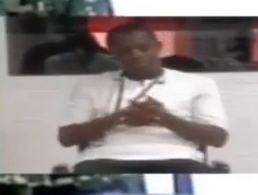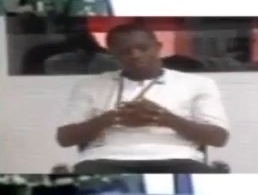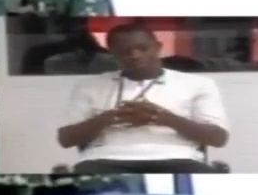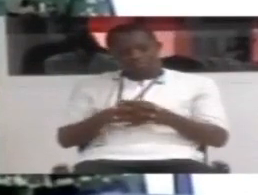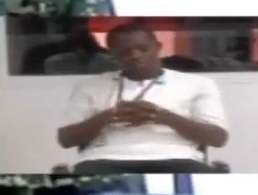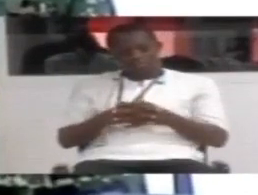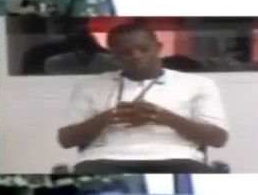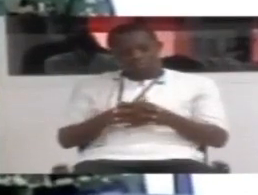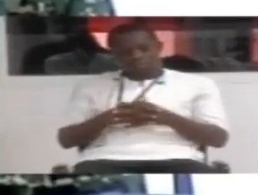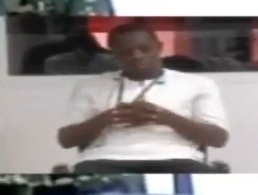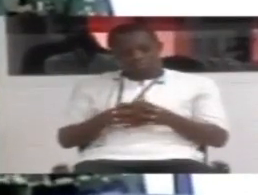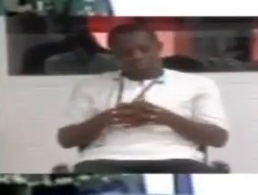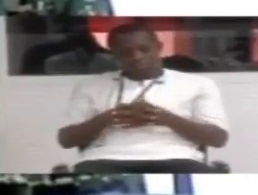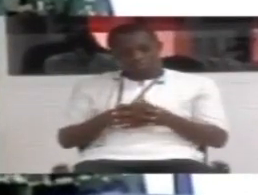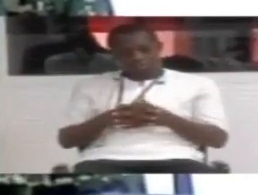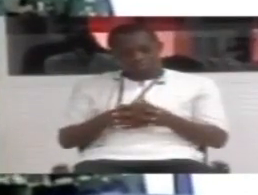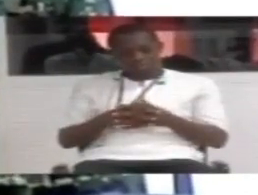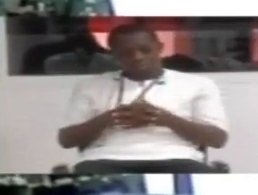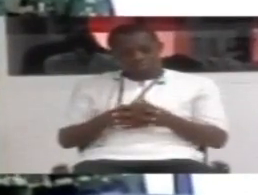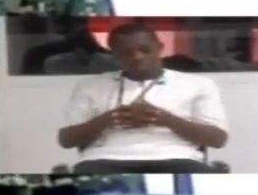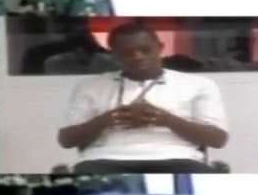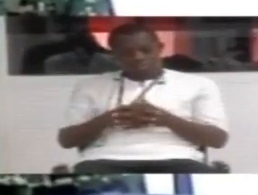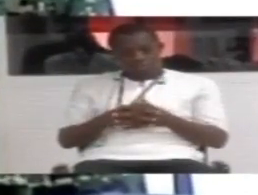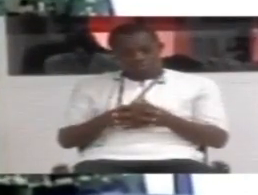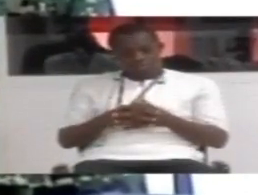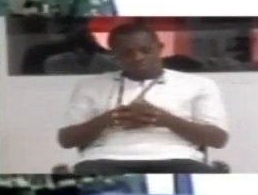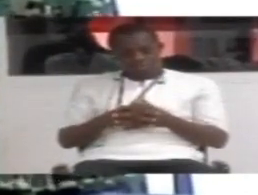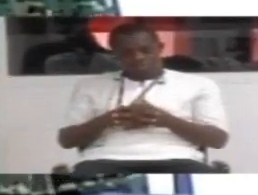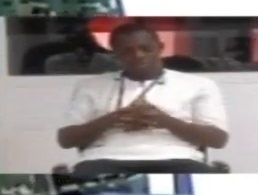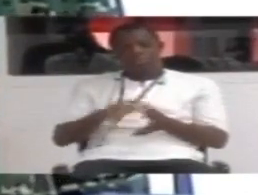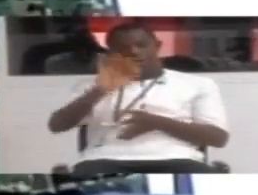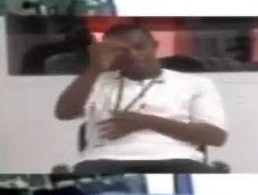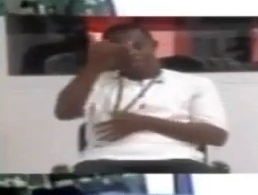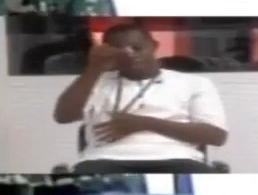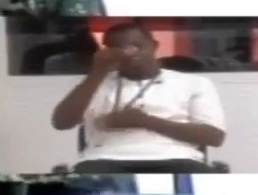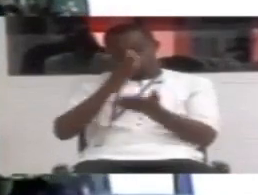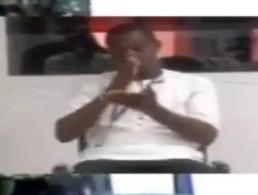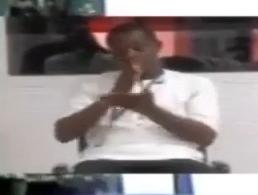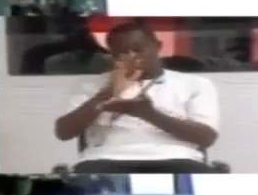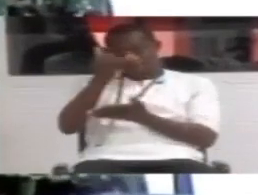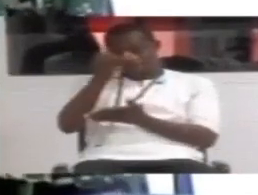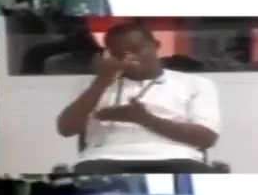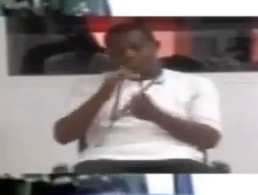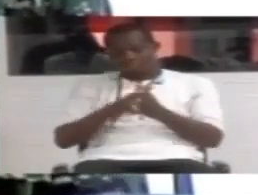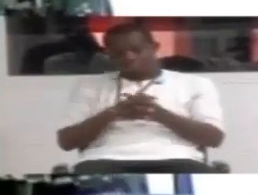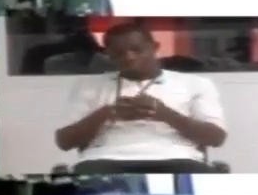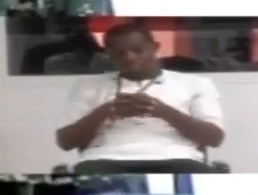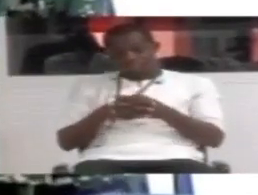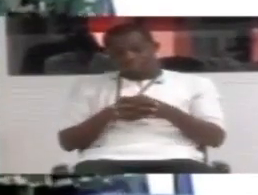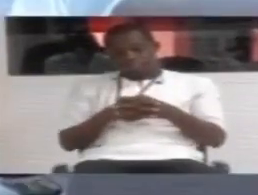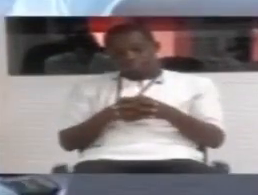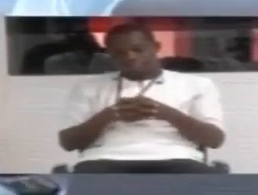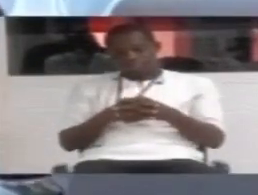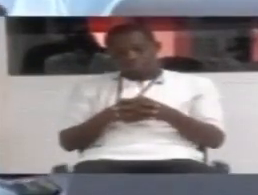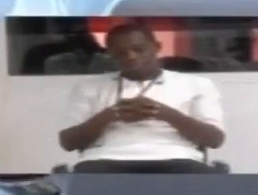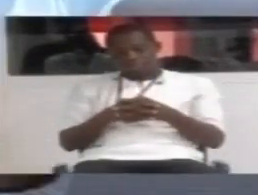nonu nguur gi mo len ko santone ño nang won pour ngeen def ko ndax du lolou wa moy lolou la. Yes, that was the case.